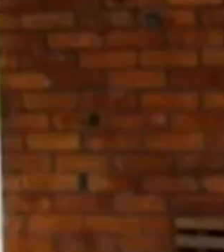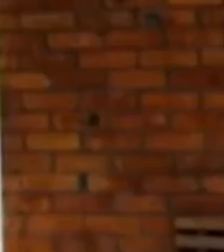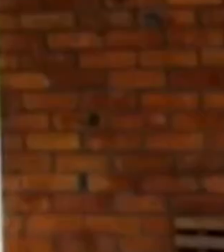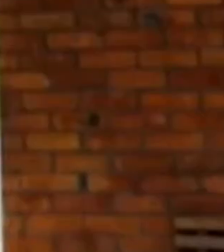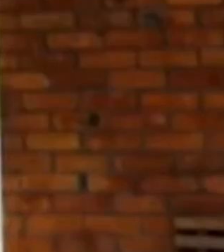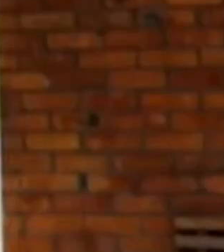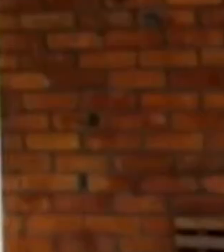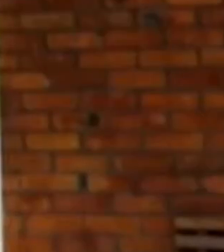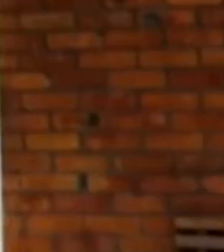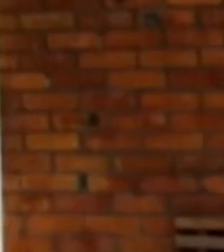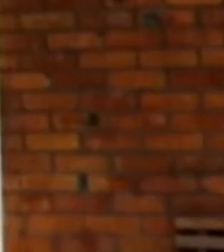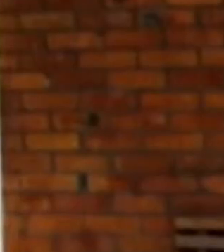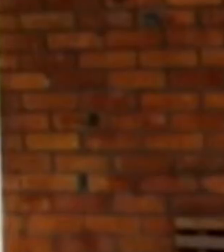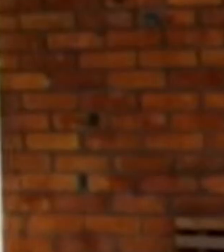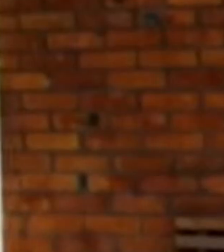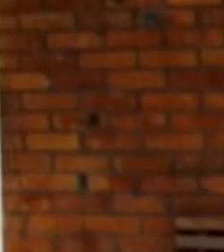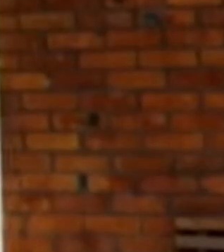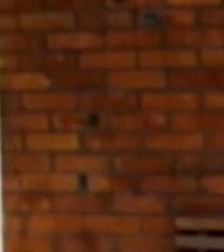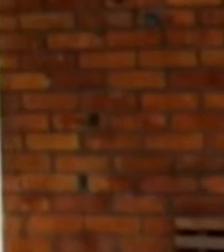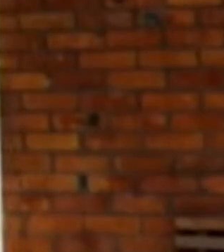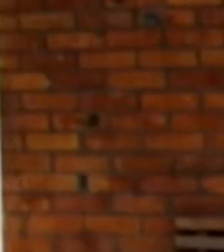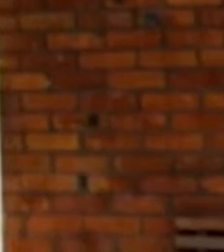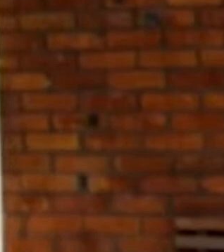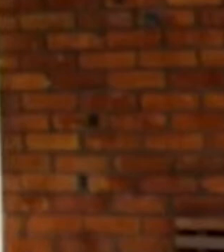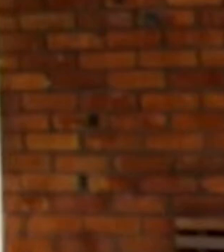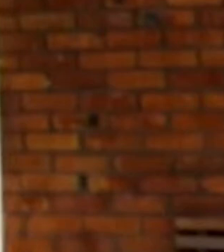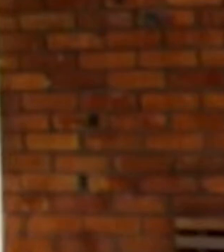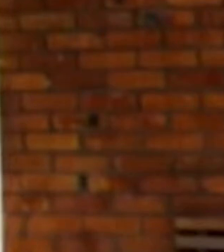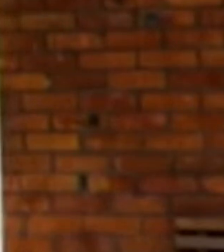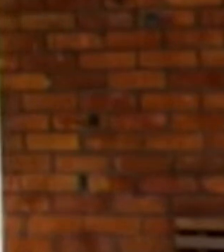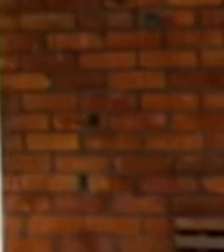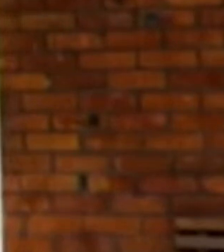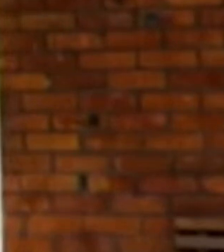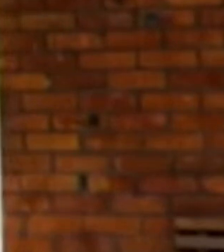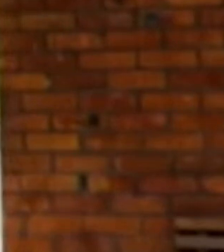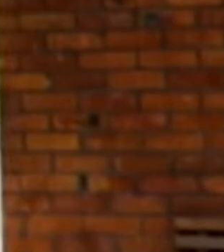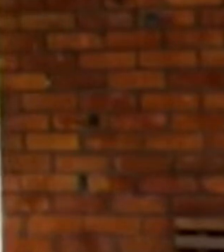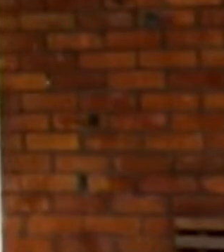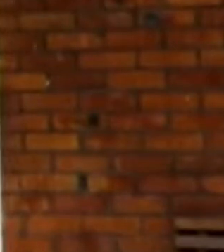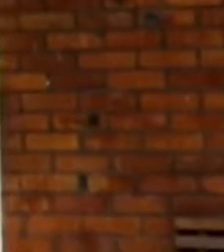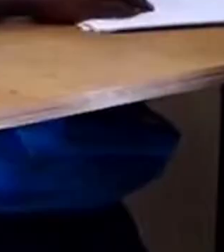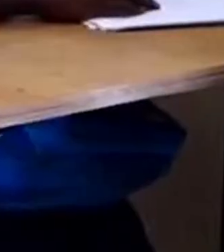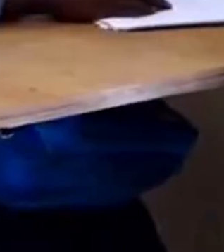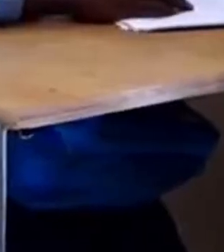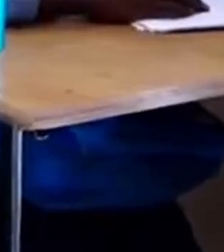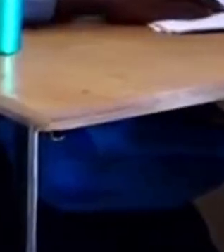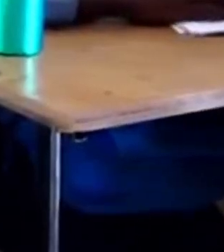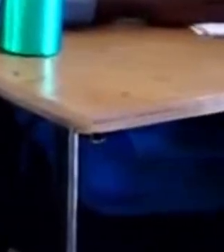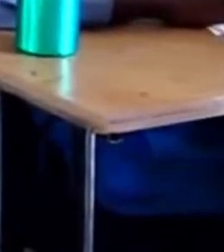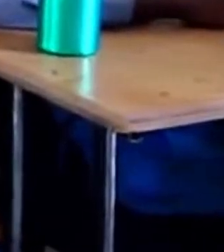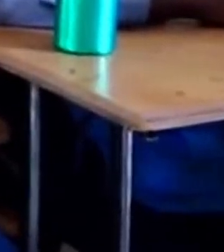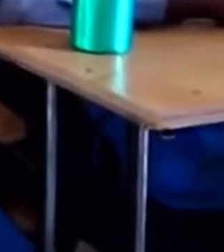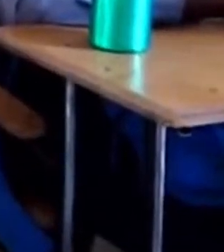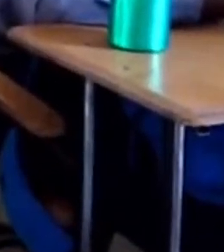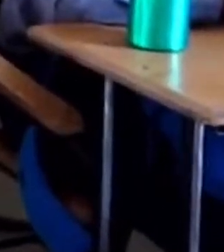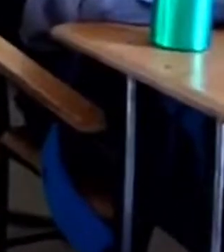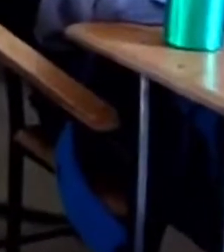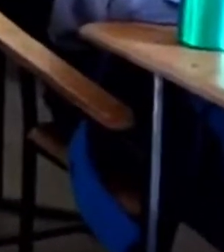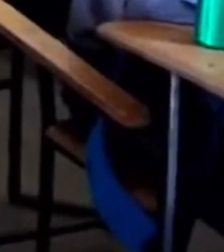have been in dire need of furniture, and the donation through CDF of 500 desks has really